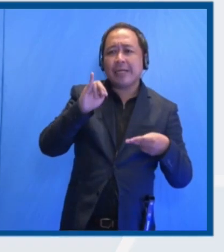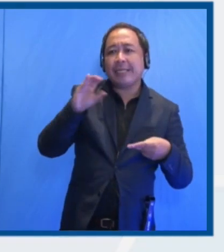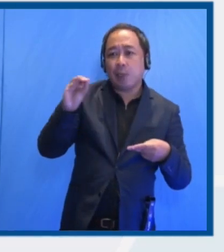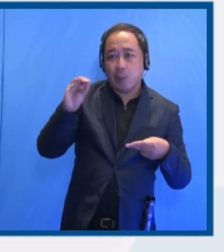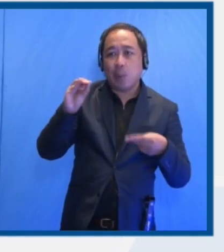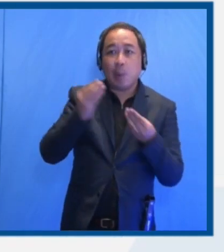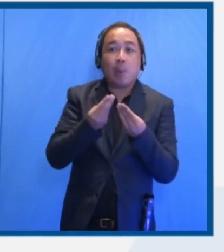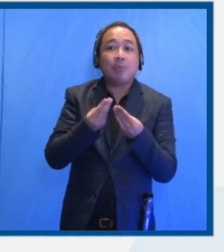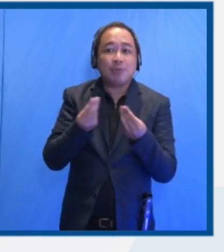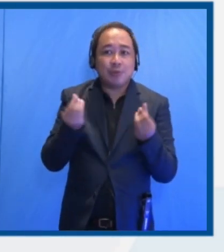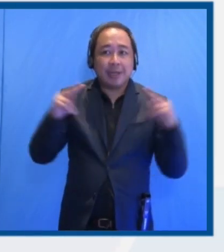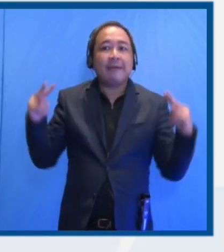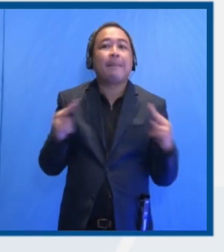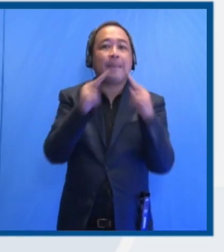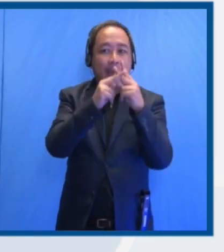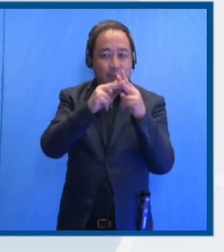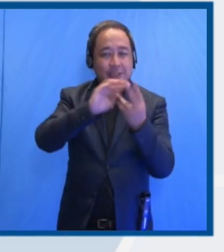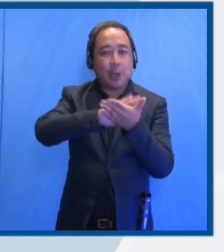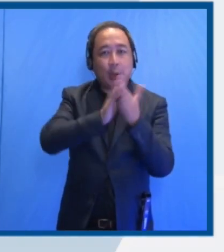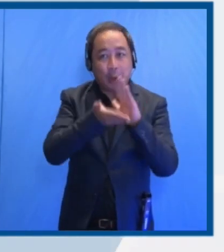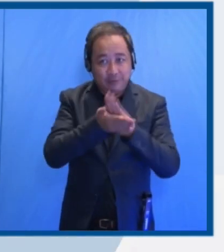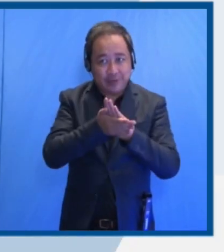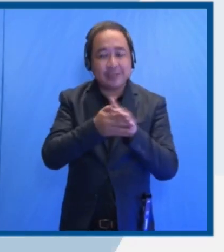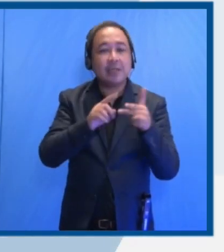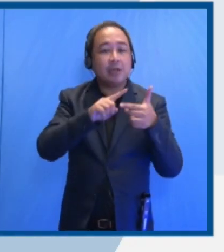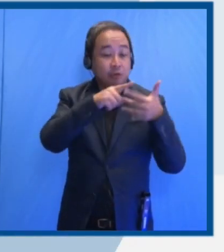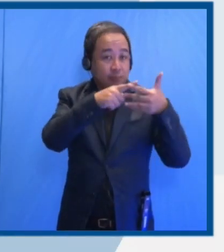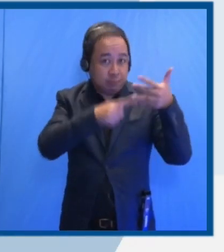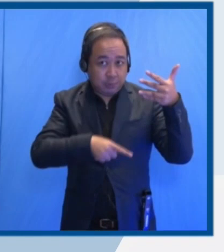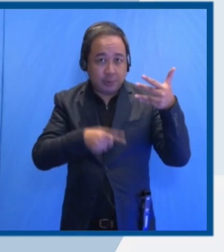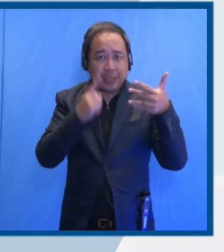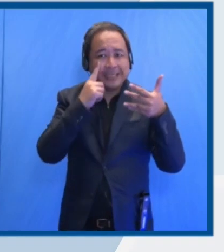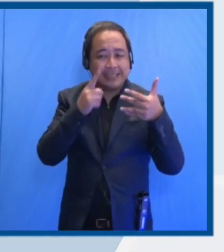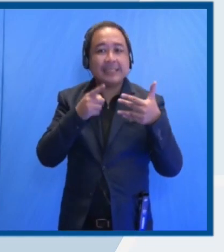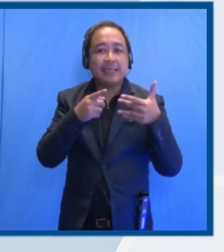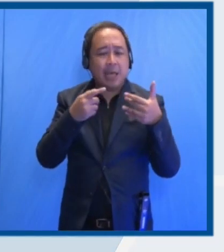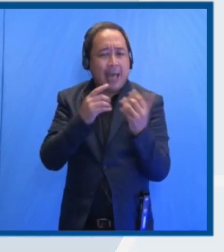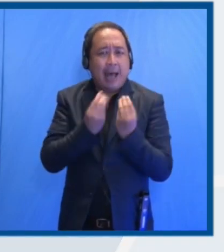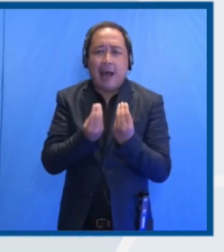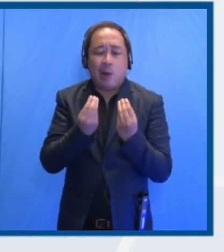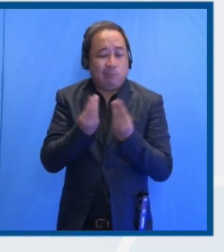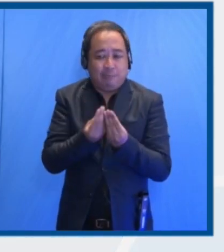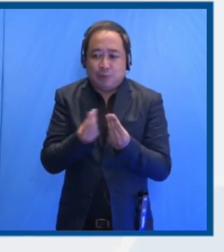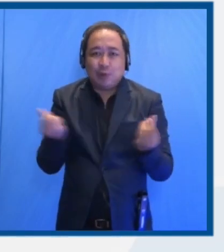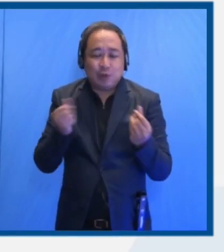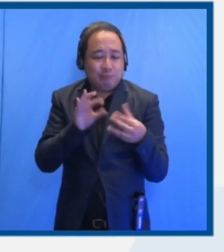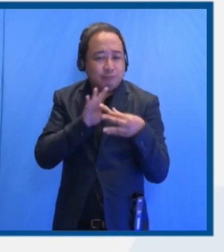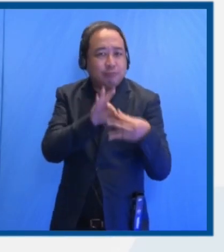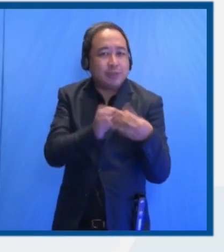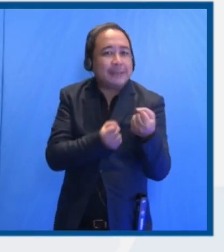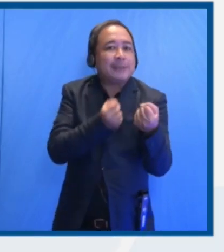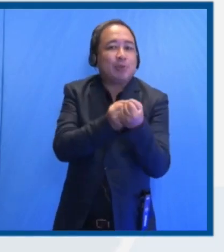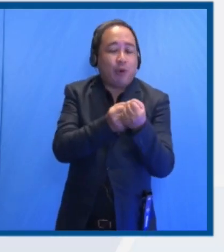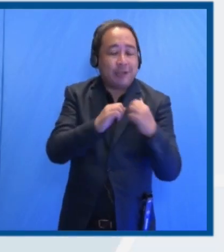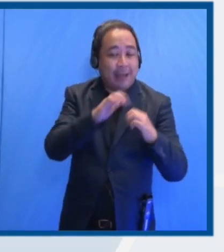Goals. We'll also be looking at nature-based solutions such as ecosystem disaster